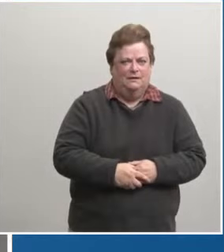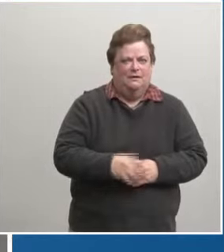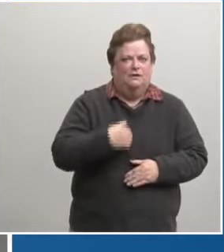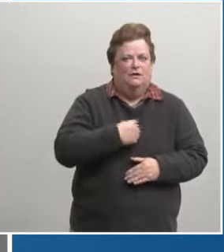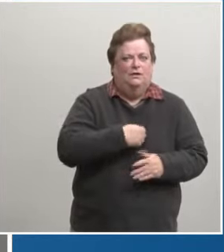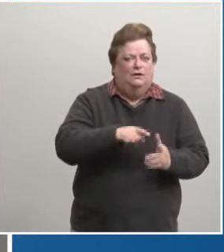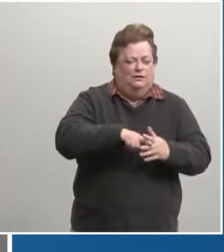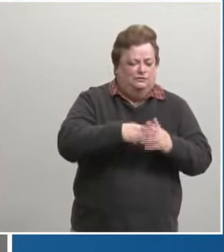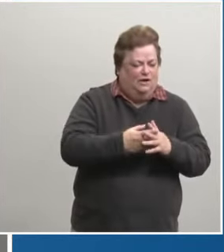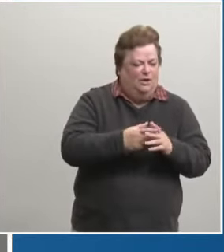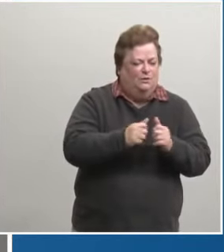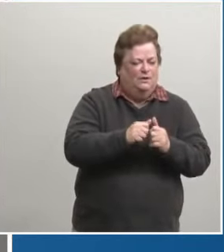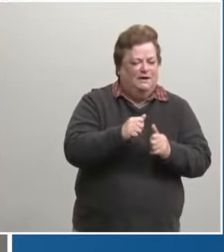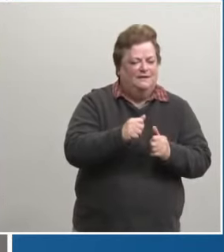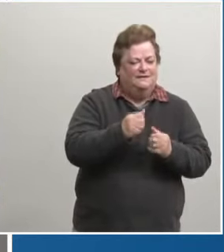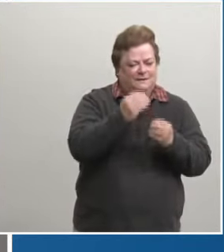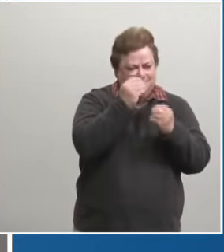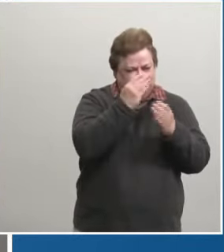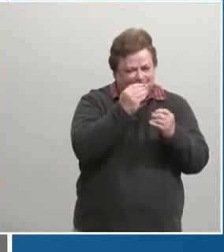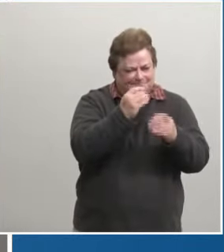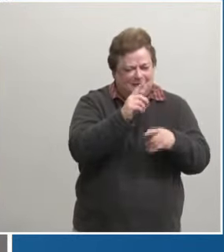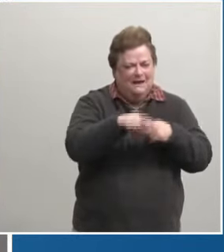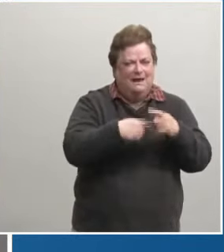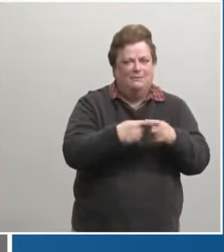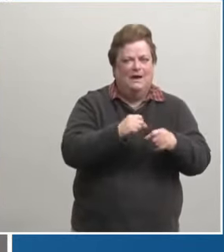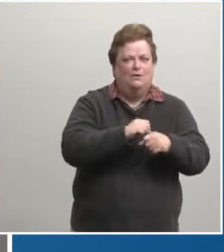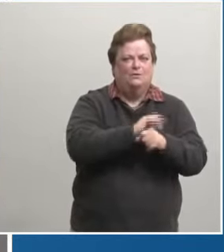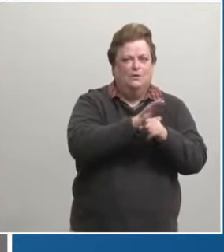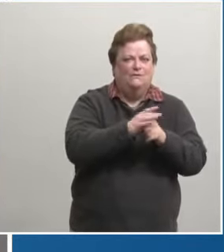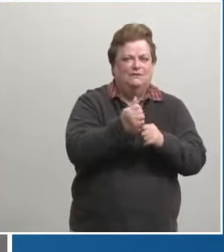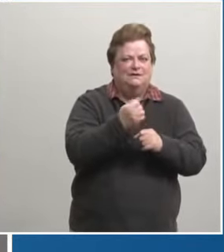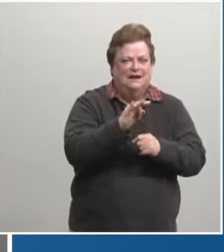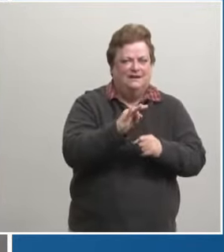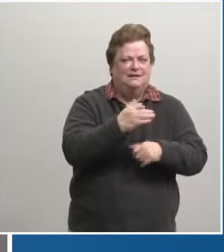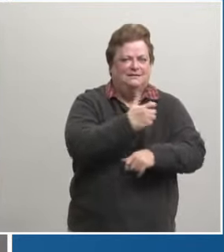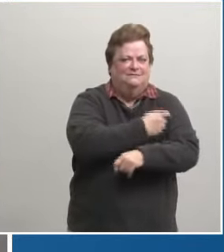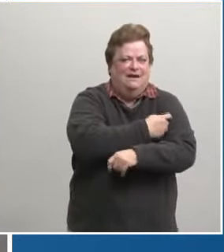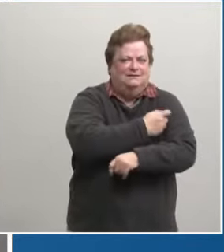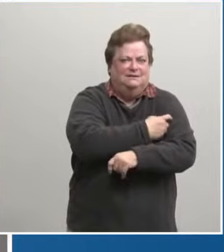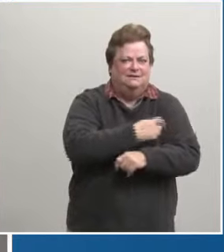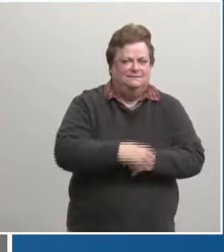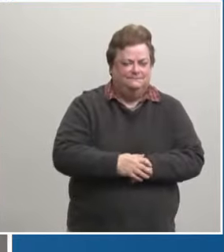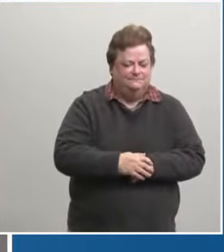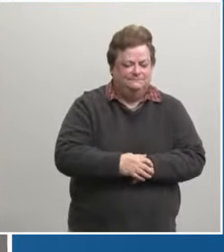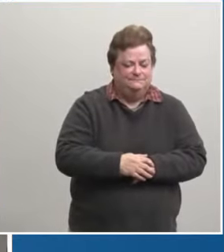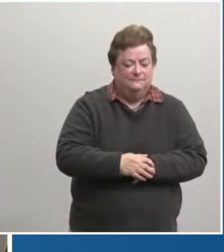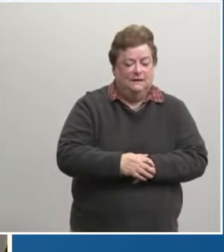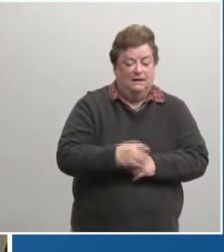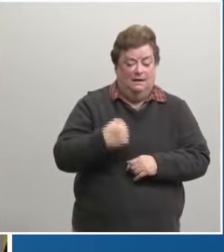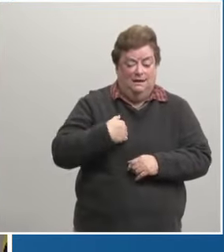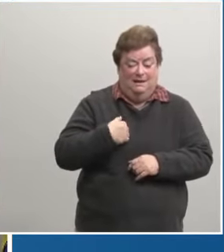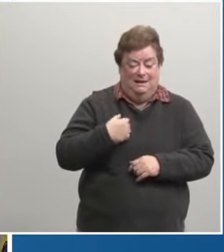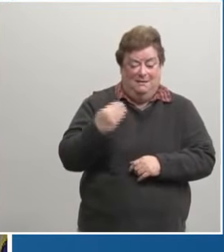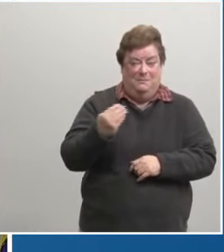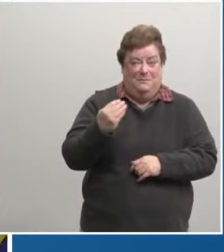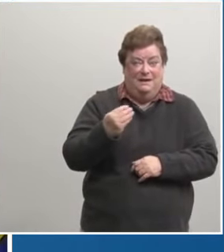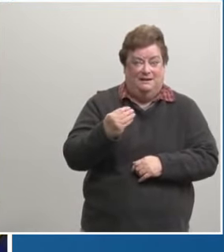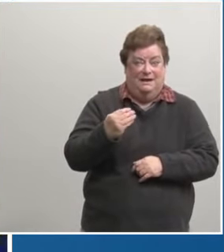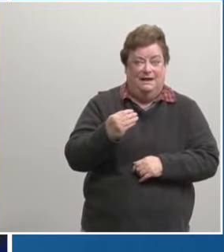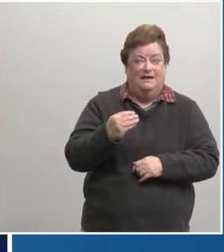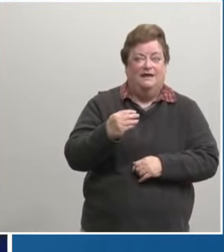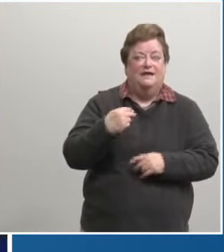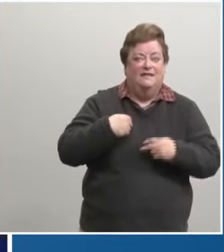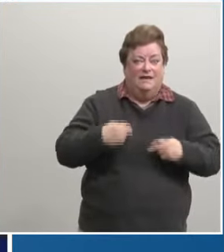We will start again today with an update on the COVID-19 vaccine. As of Monday, the Lincoln-Lancaster County